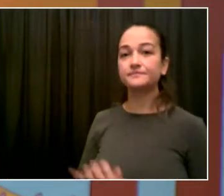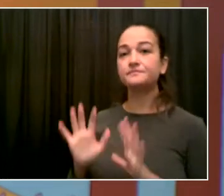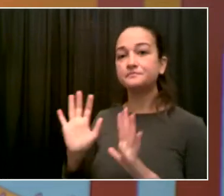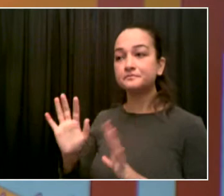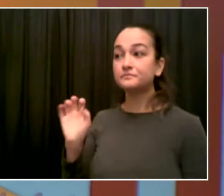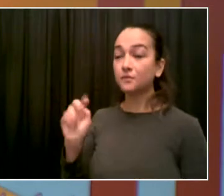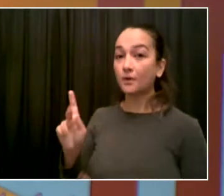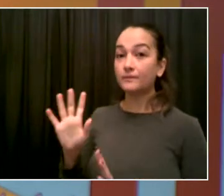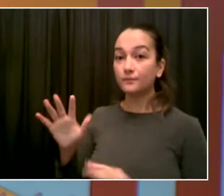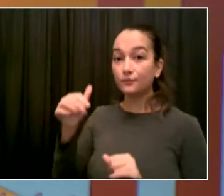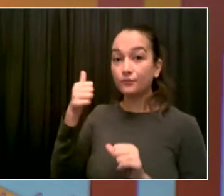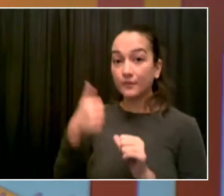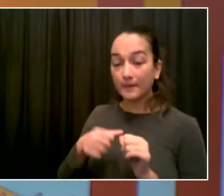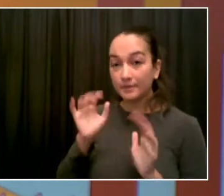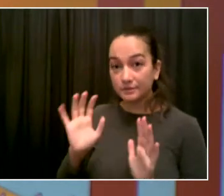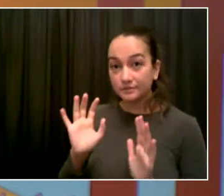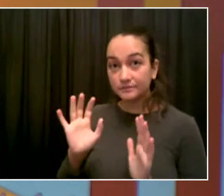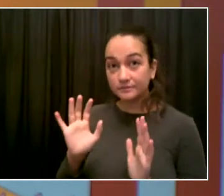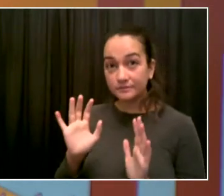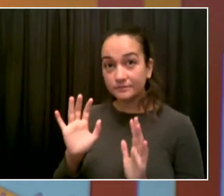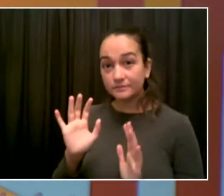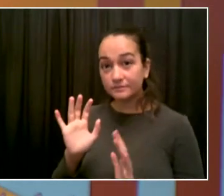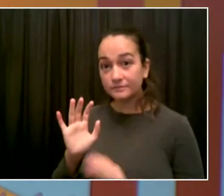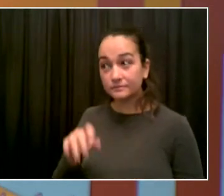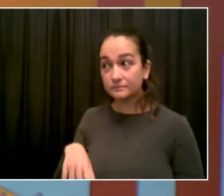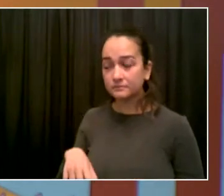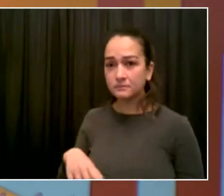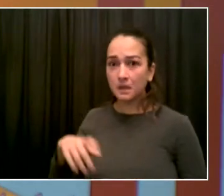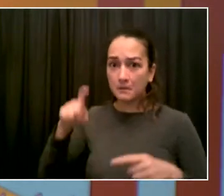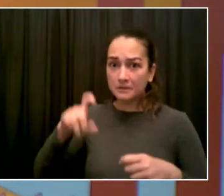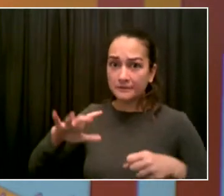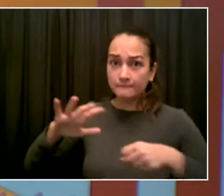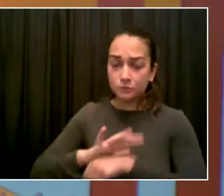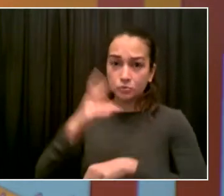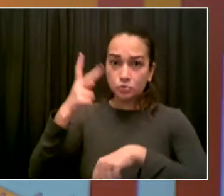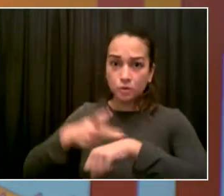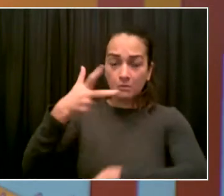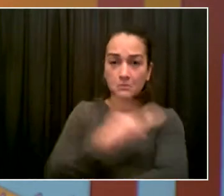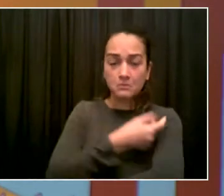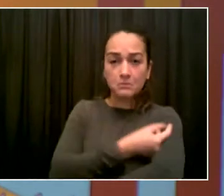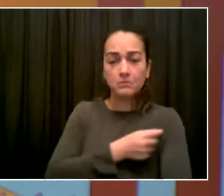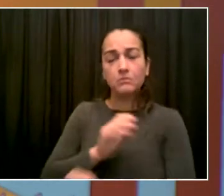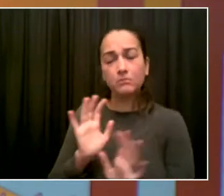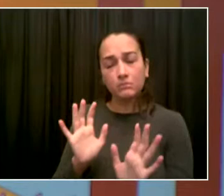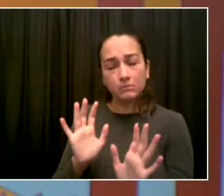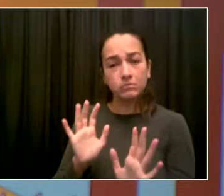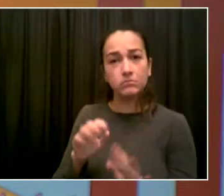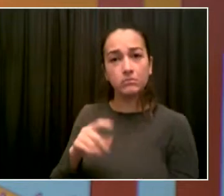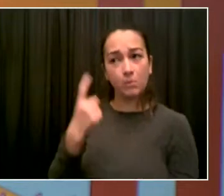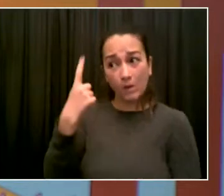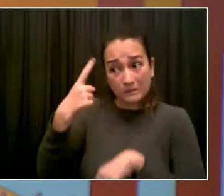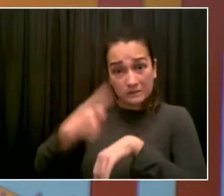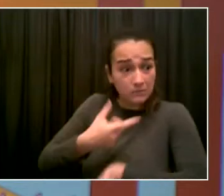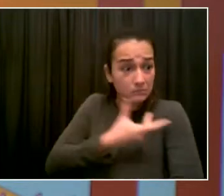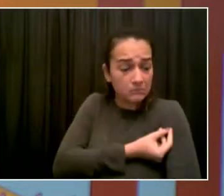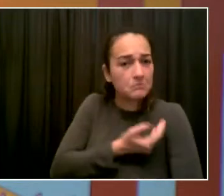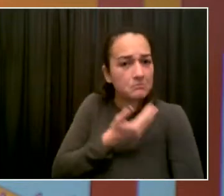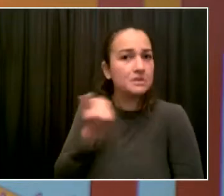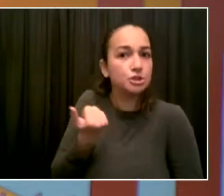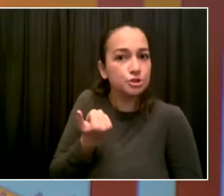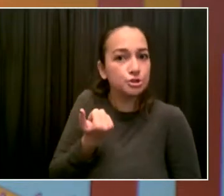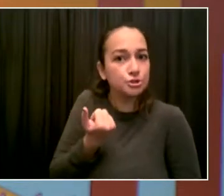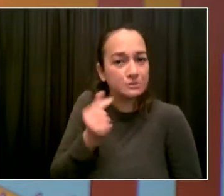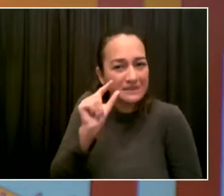secondly, this is a global pandemic, so calling upon the federal government to prioritize providing the shots for our youngest